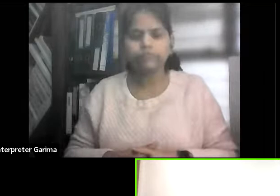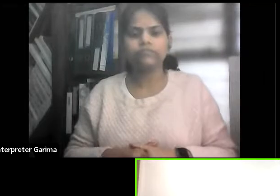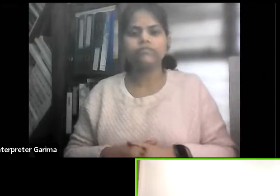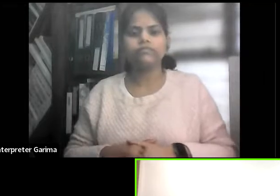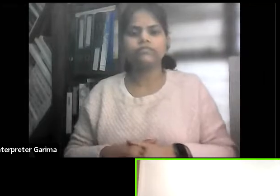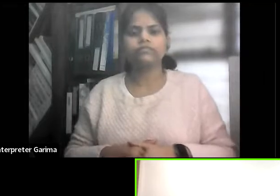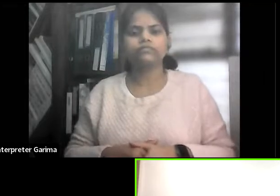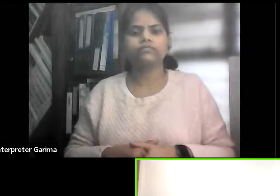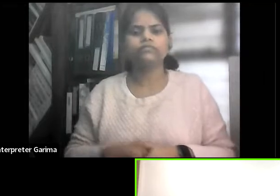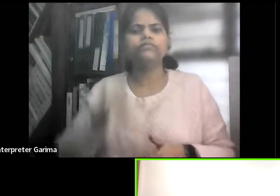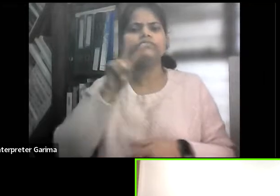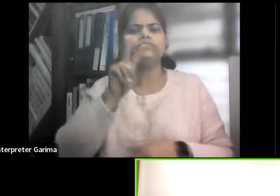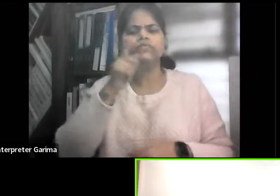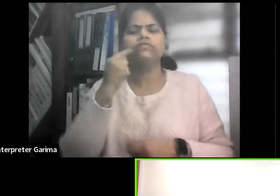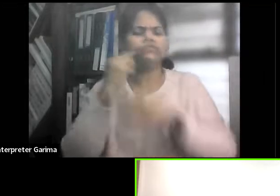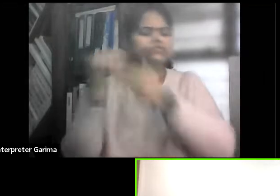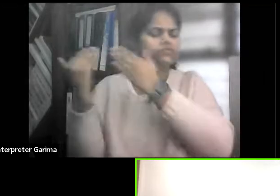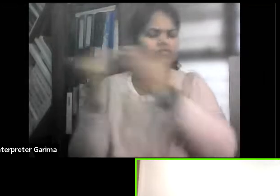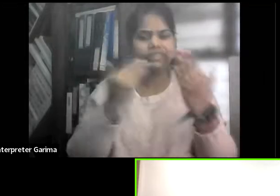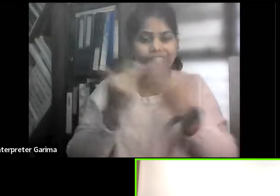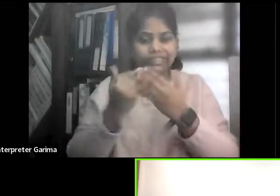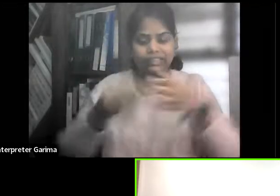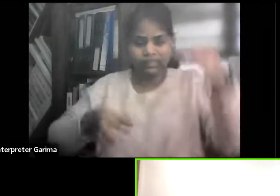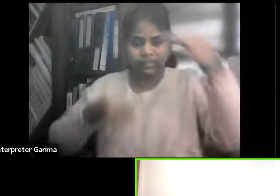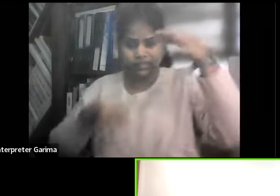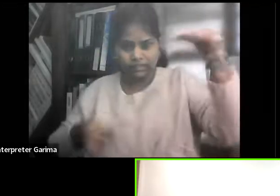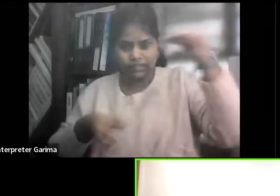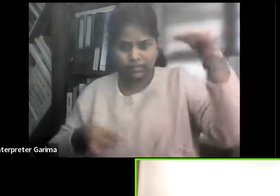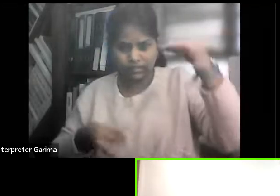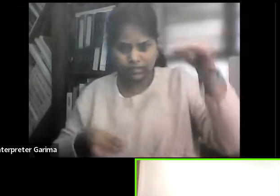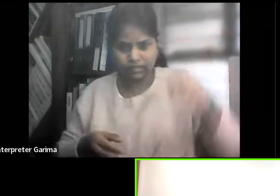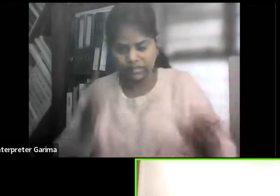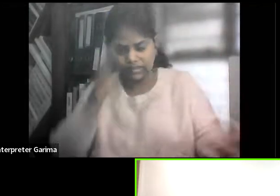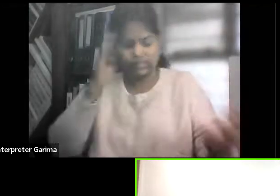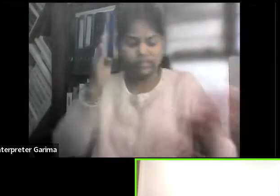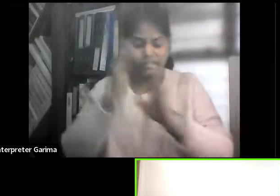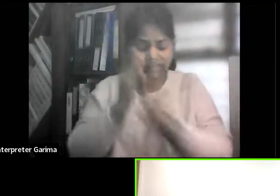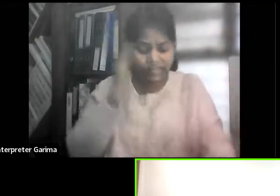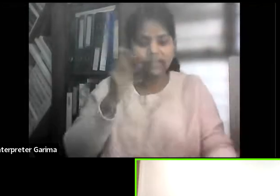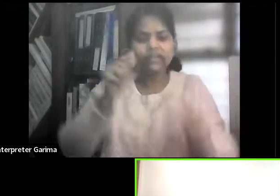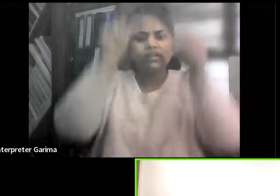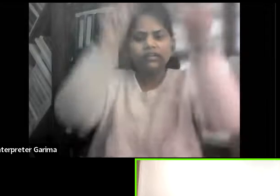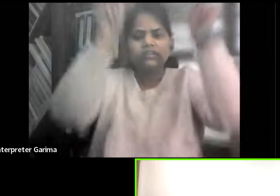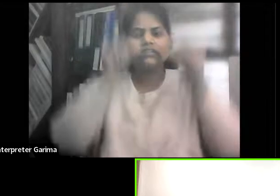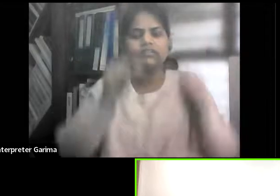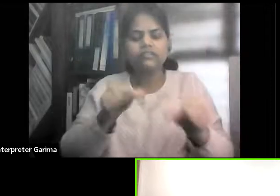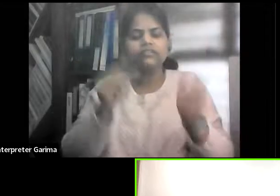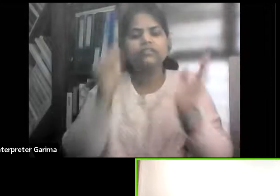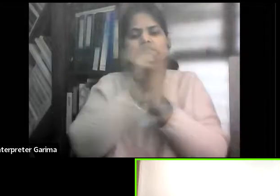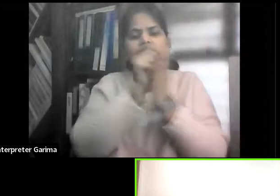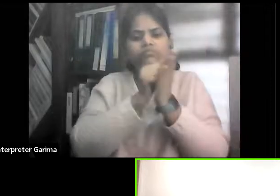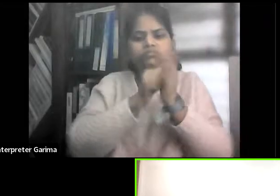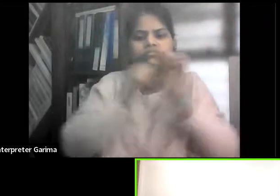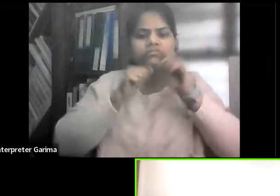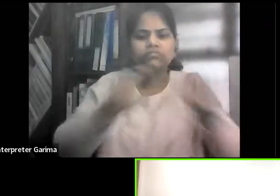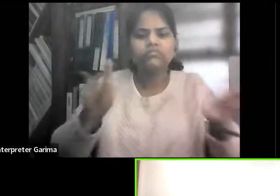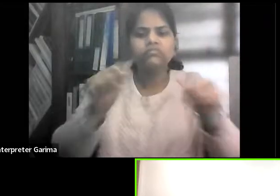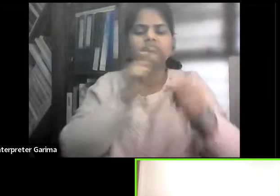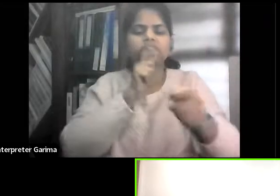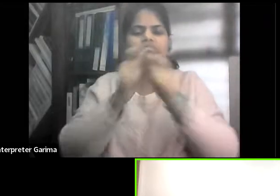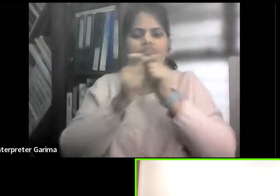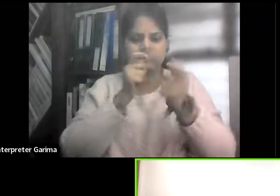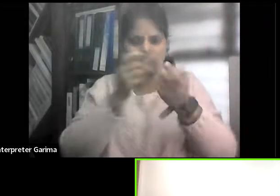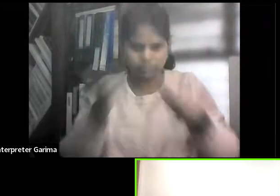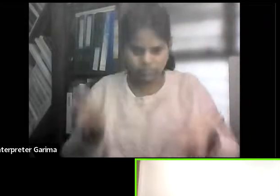in institutionalization of dance that was a direct result of print media. One of the examples in this direction is Rao's article titled